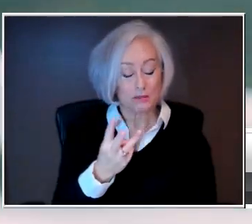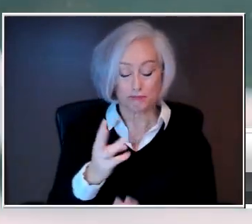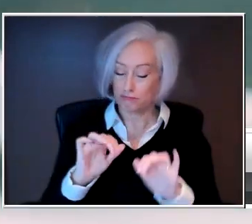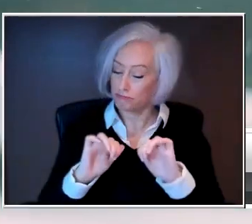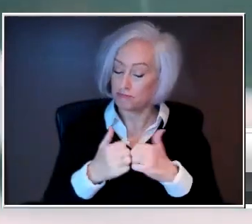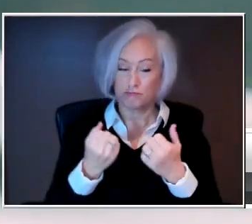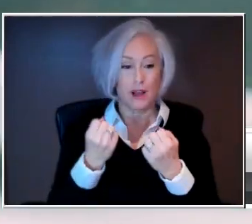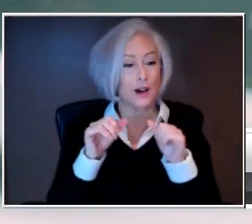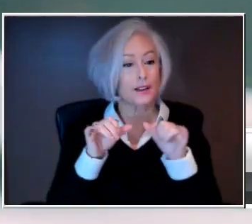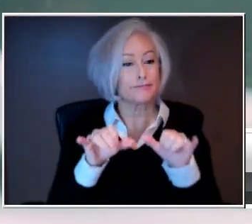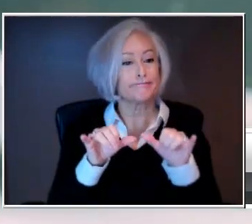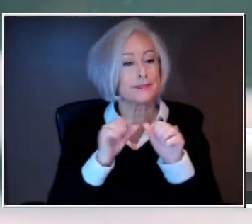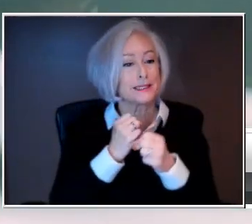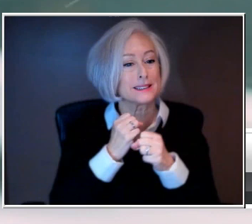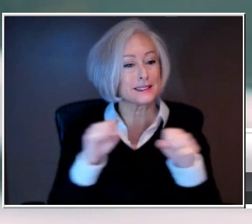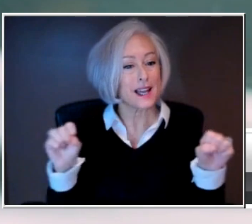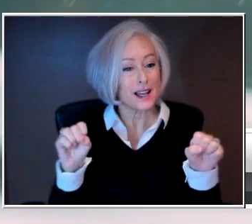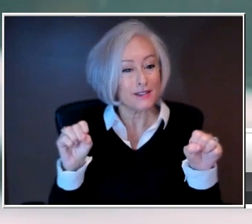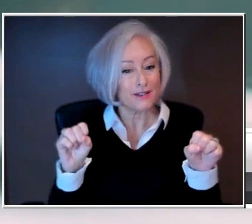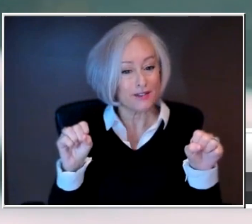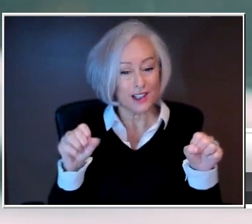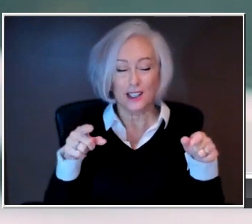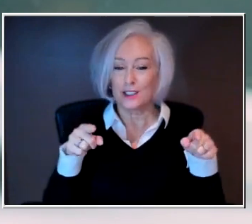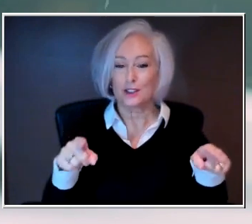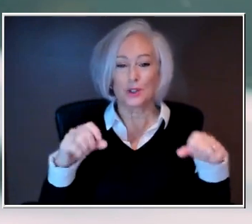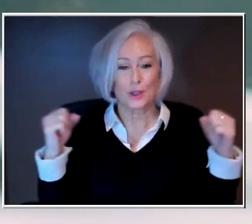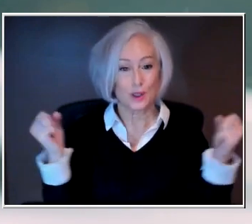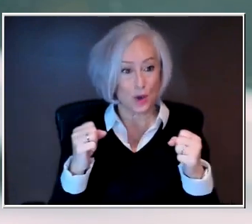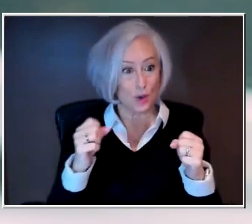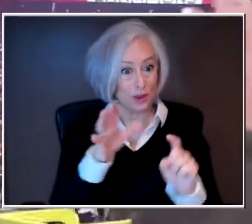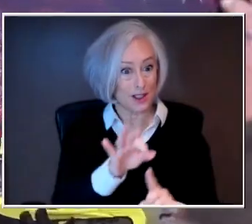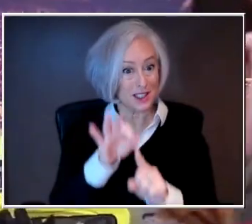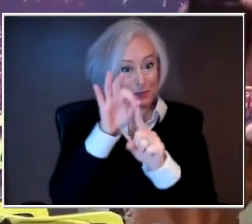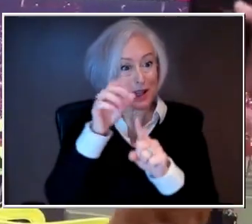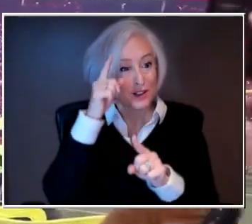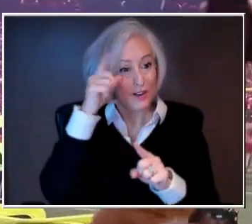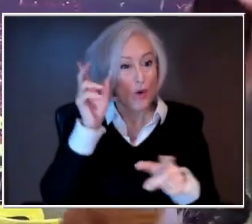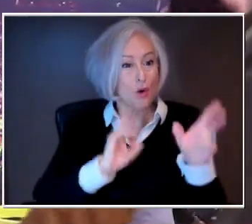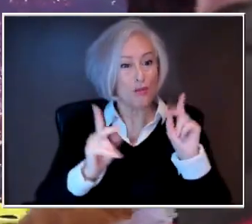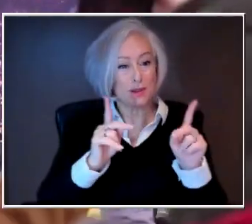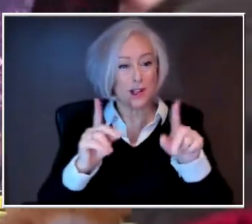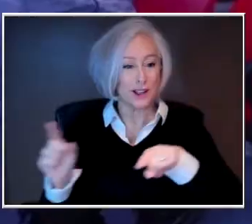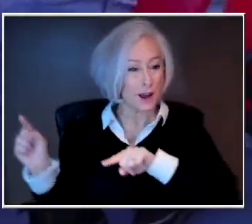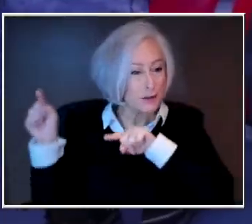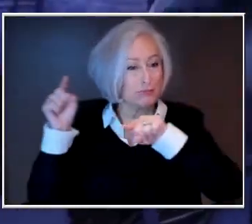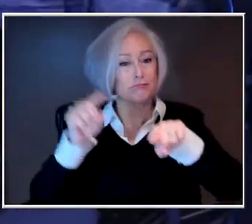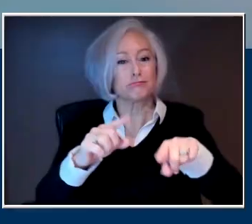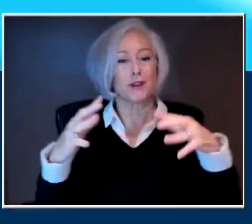snap, especially for the football diehards bundling up for Arrowhead this weekend.